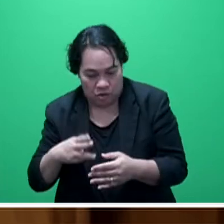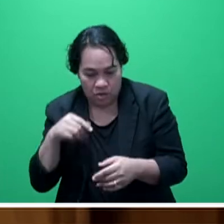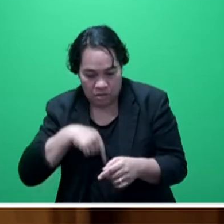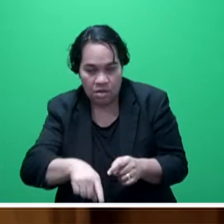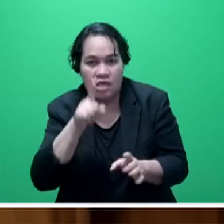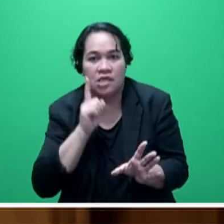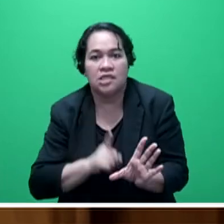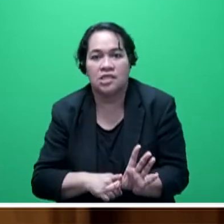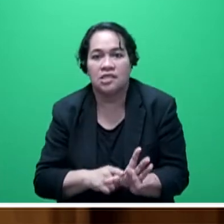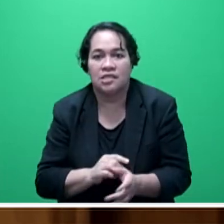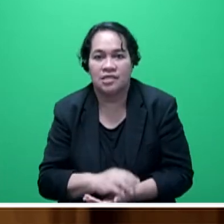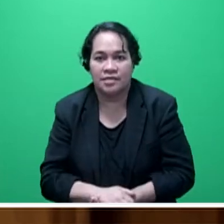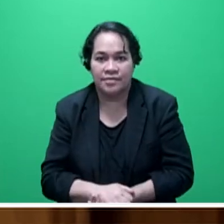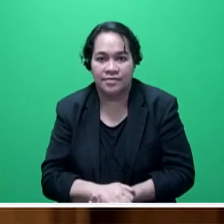year.